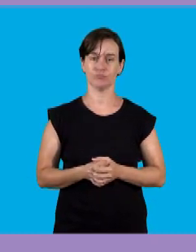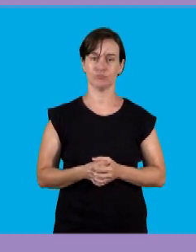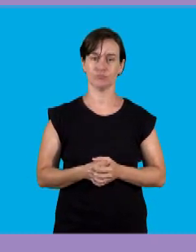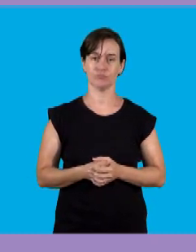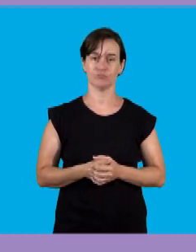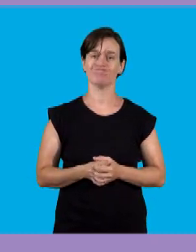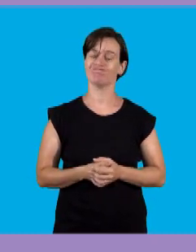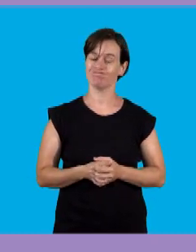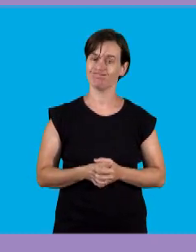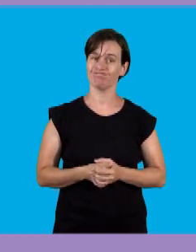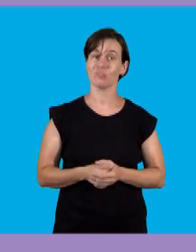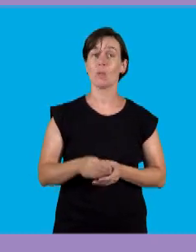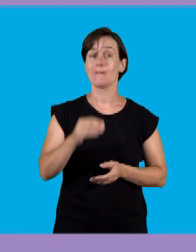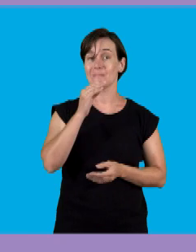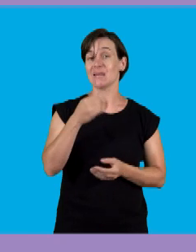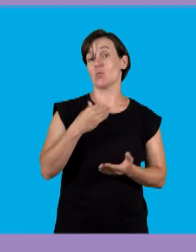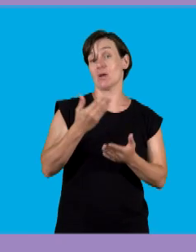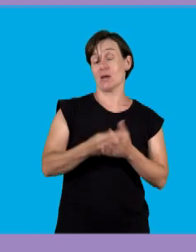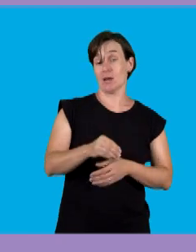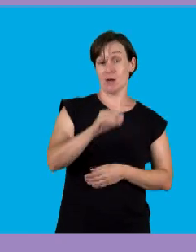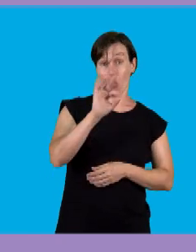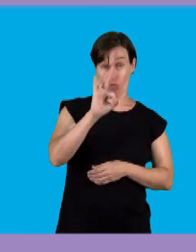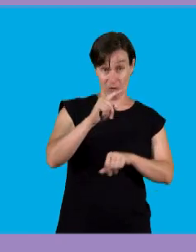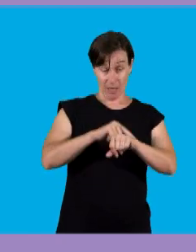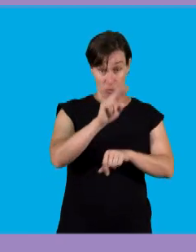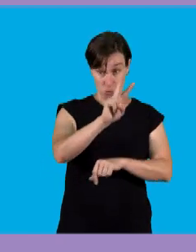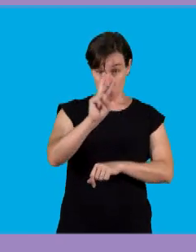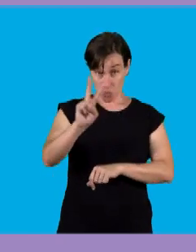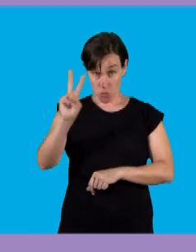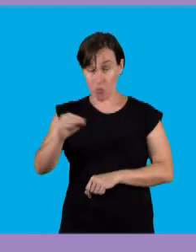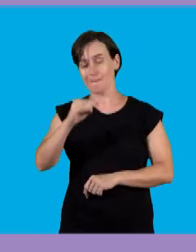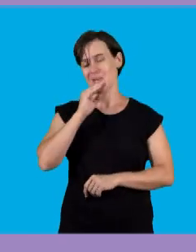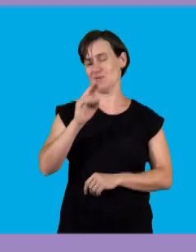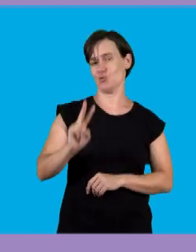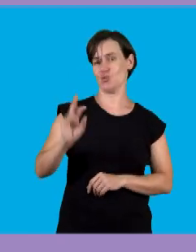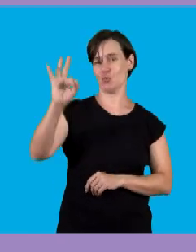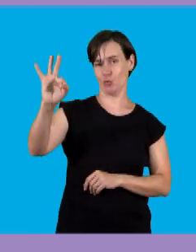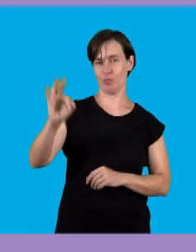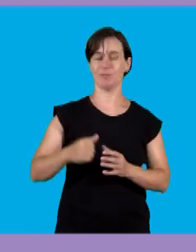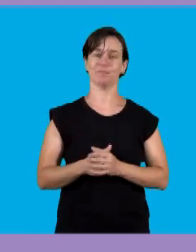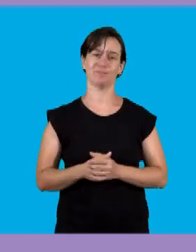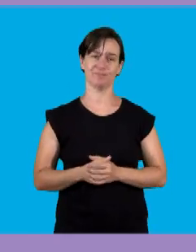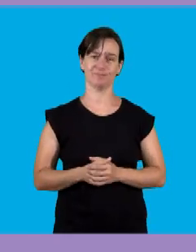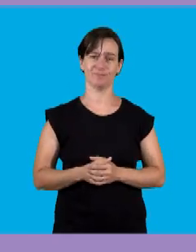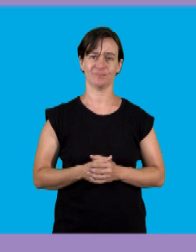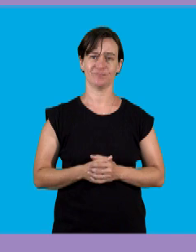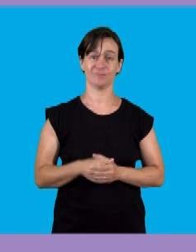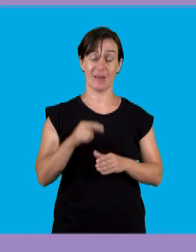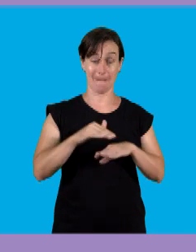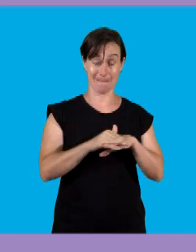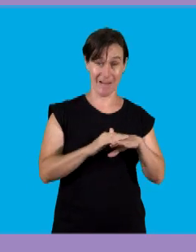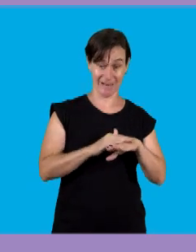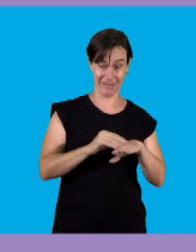that 2 there. And we can see here that 2 appears 3 times. That means our base 2 has been multiplied